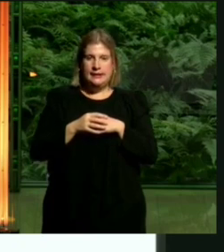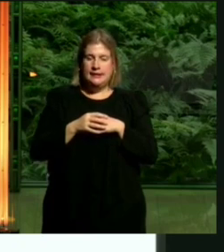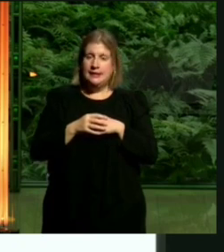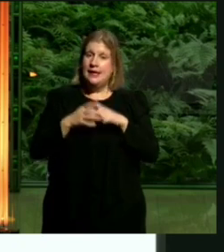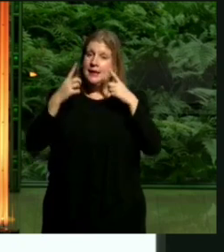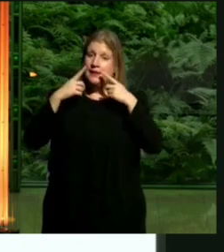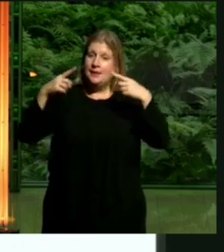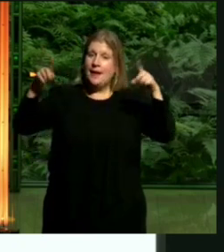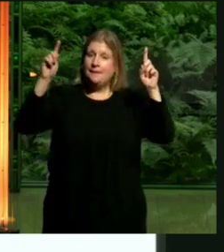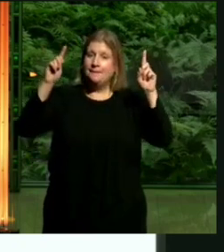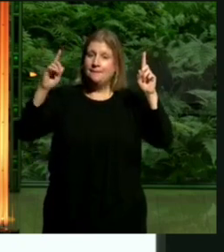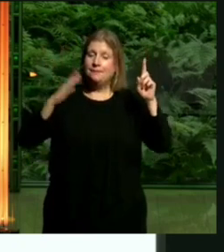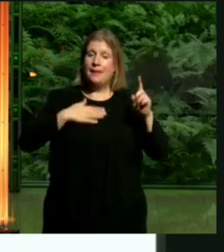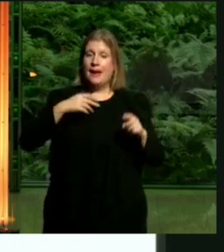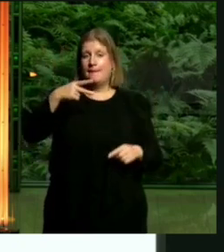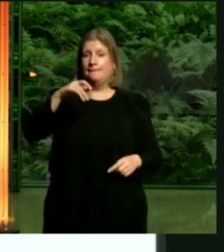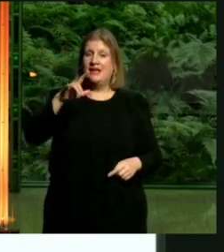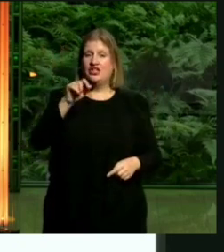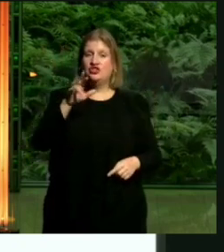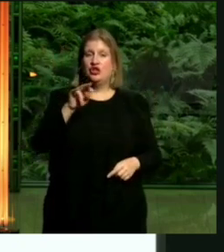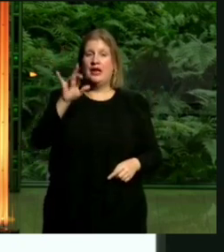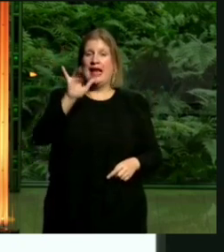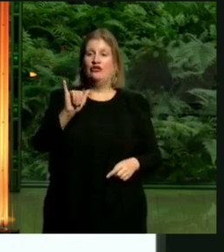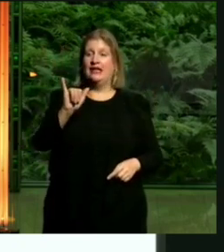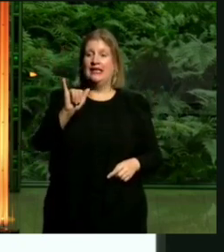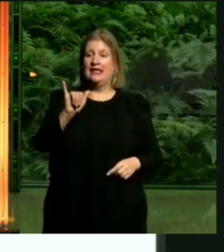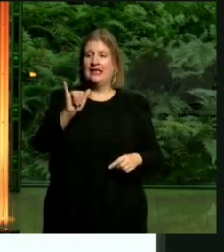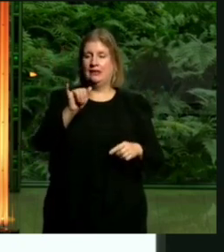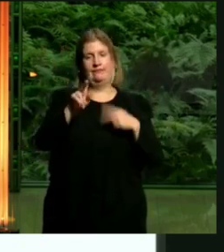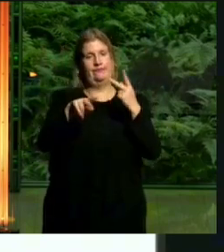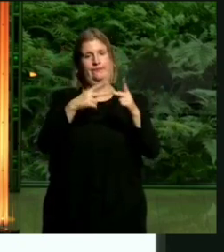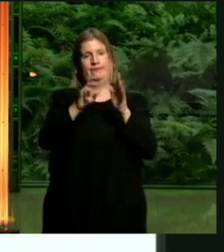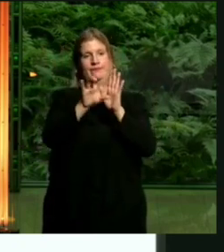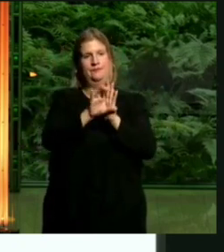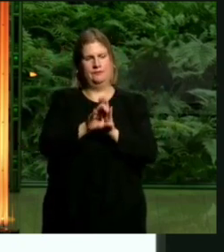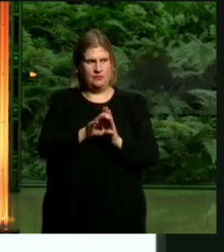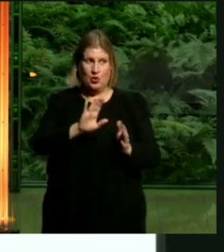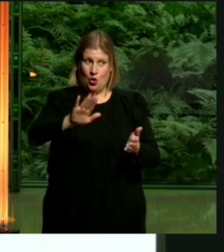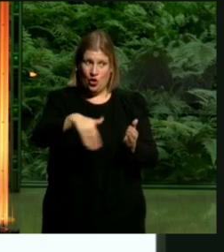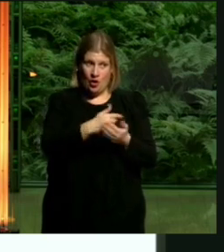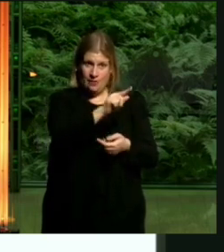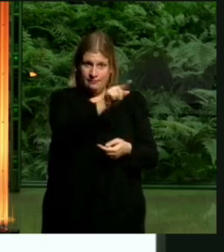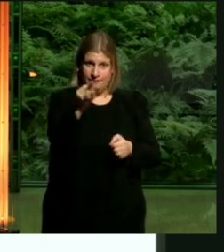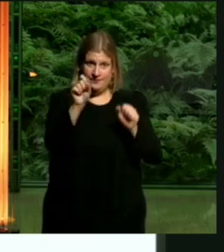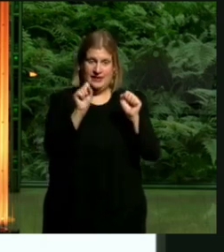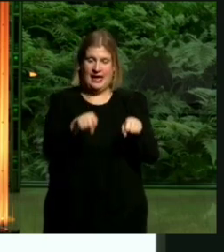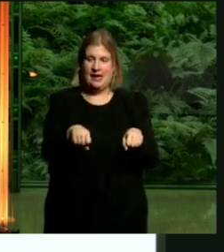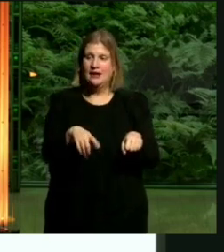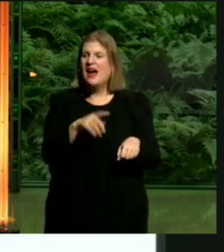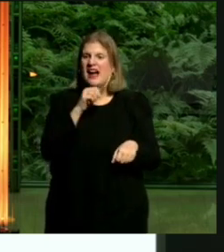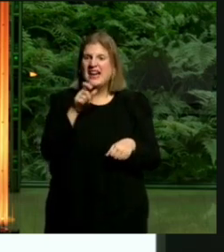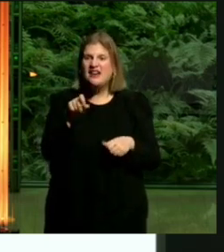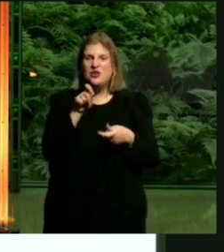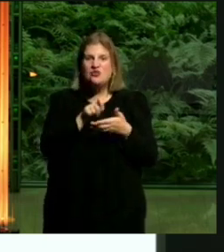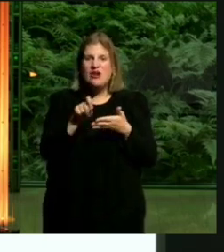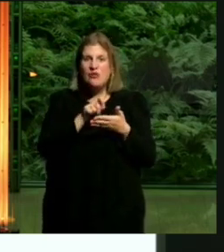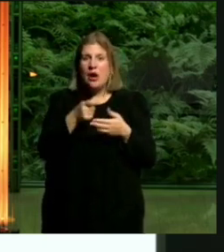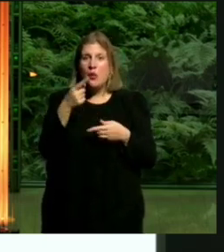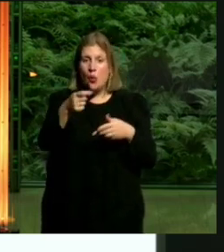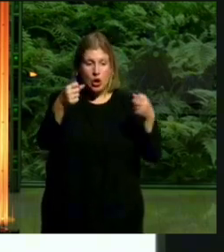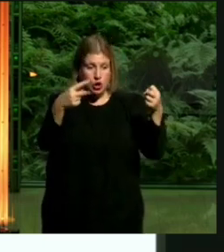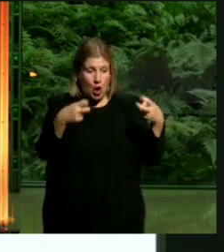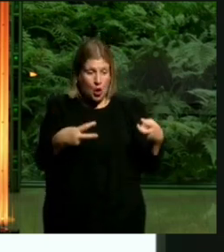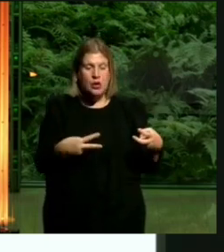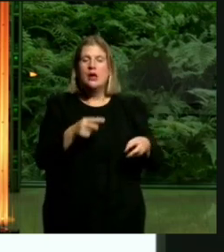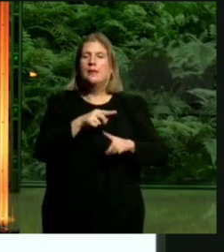And voila, there's my Pictionary app, right? Now, all of you can do this. I didn't have to write a single line of code. I just had to like